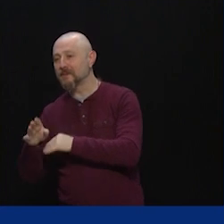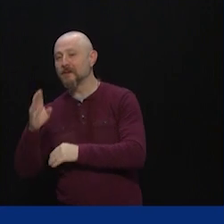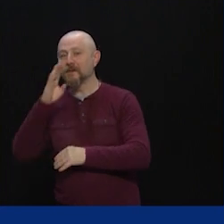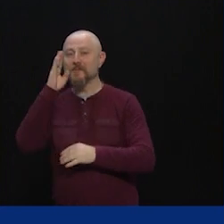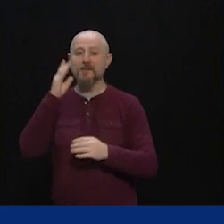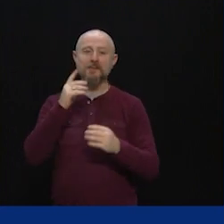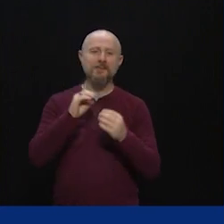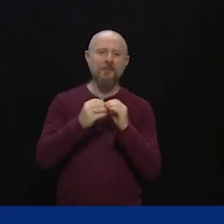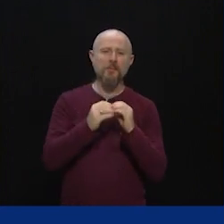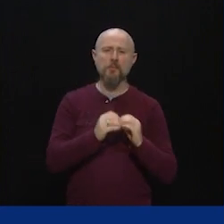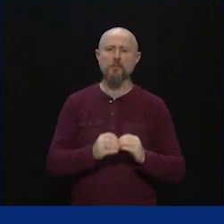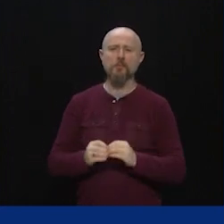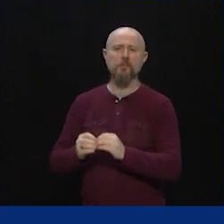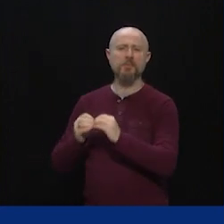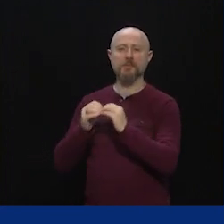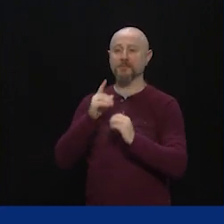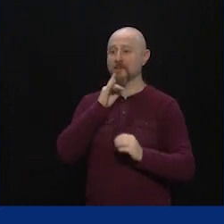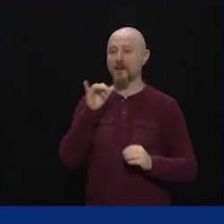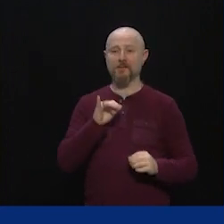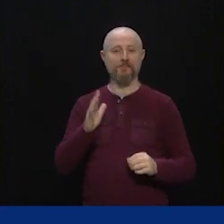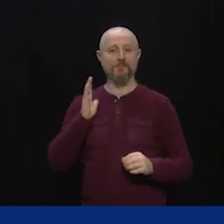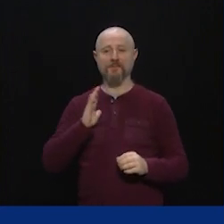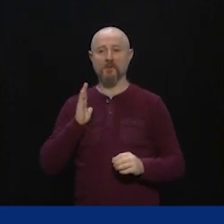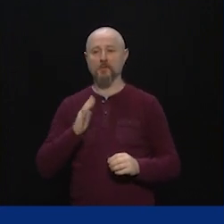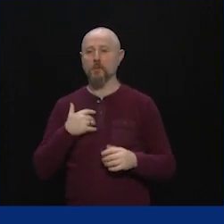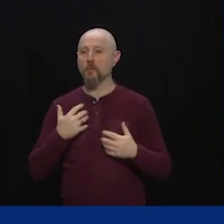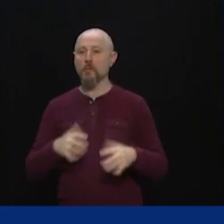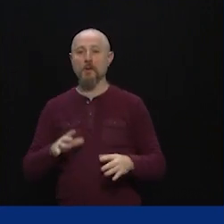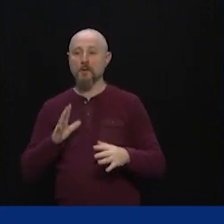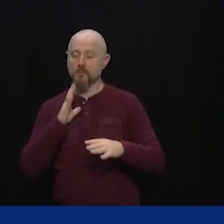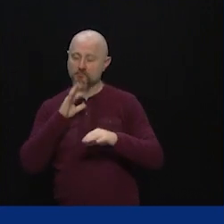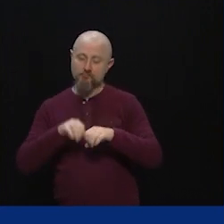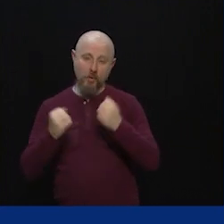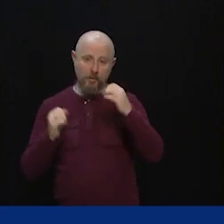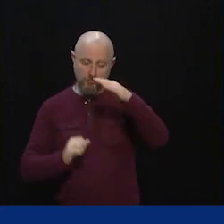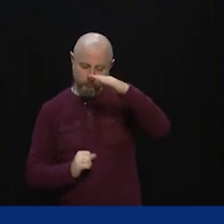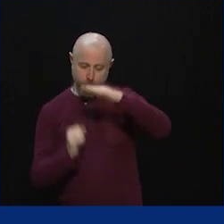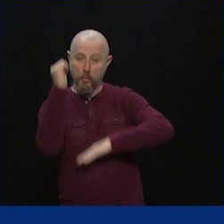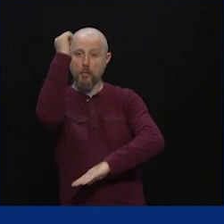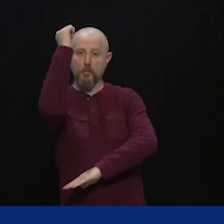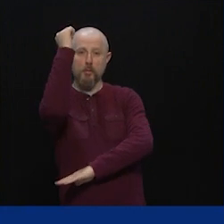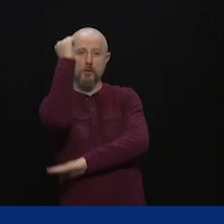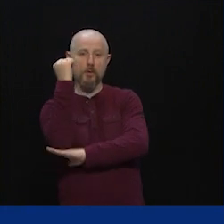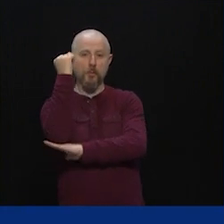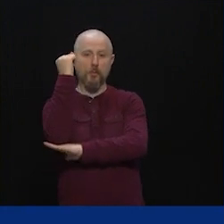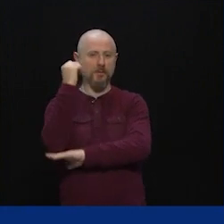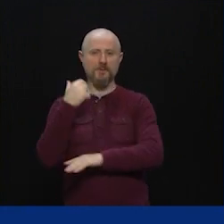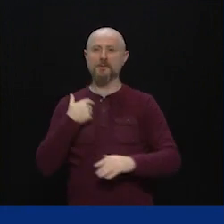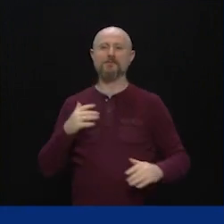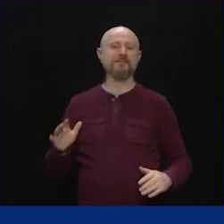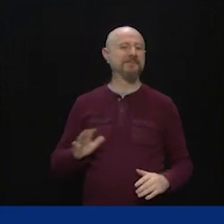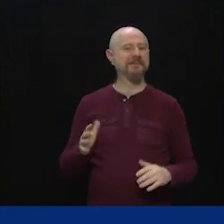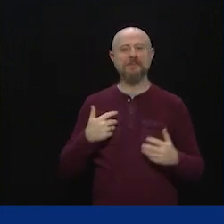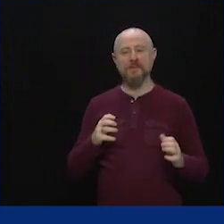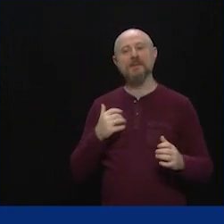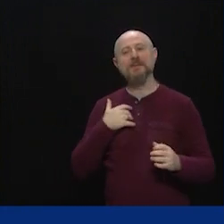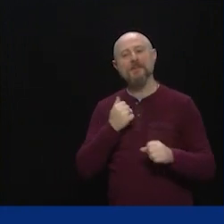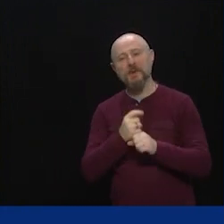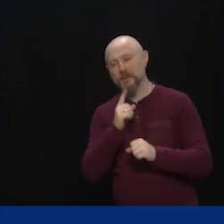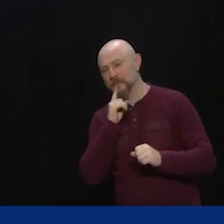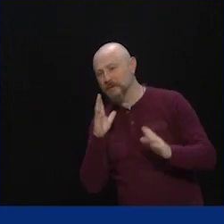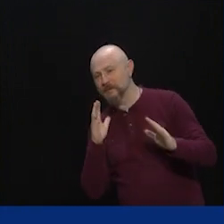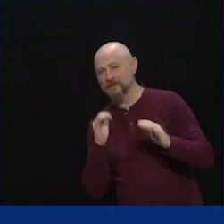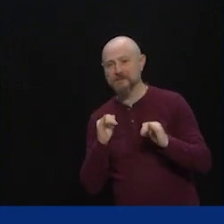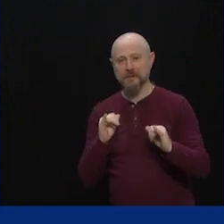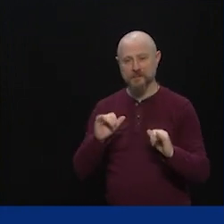not looking to break that record from April 12th. That is not what we're striving for. We're hoping that, similar to what we saw in South Africa, that it goes up quickly.